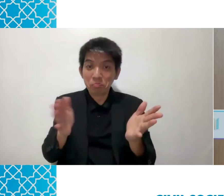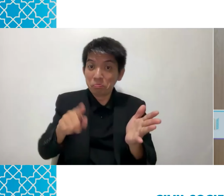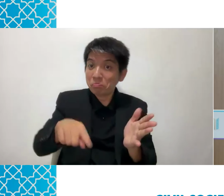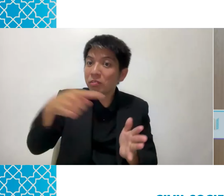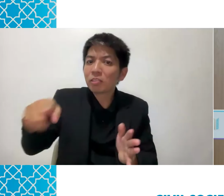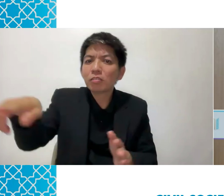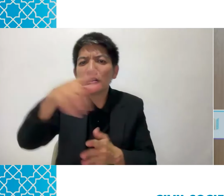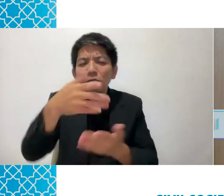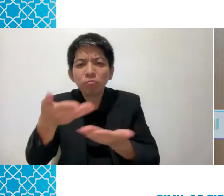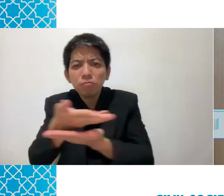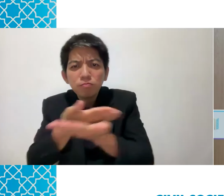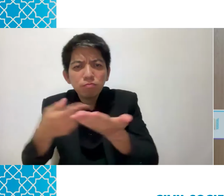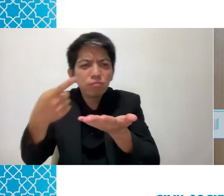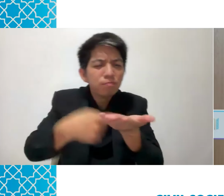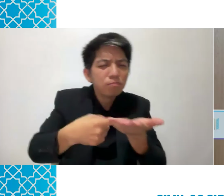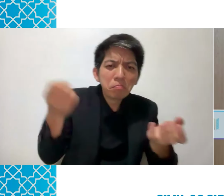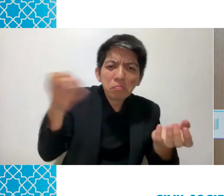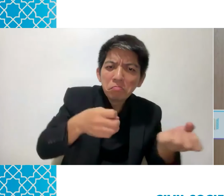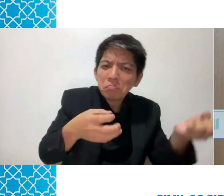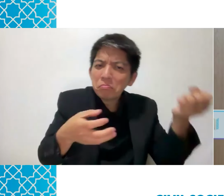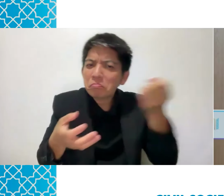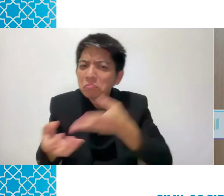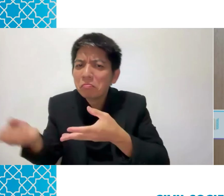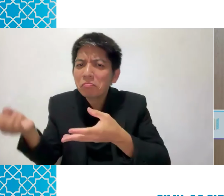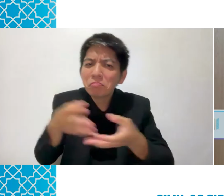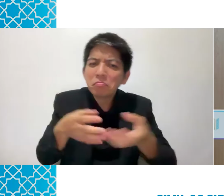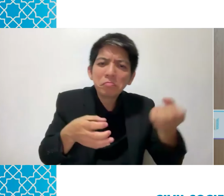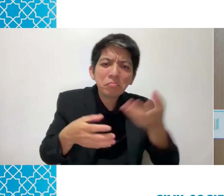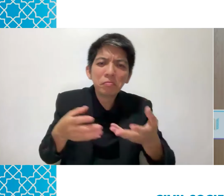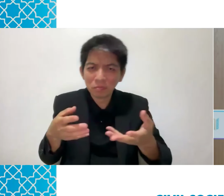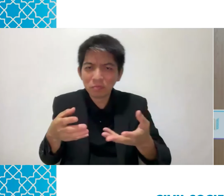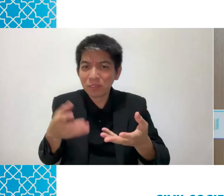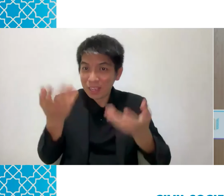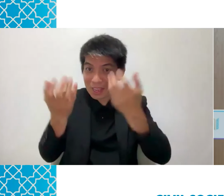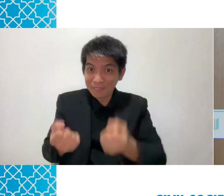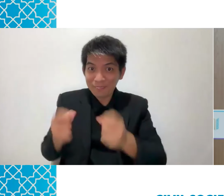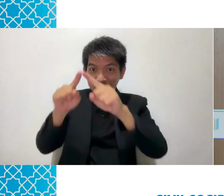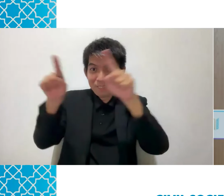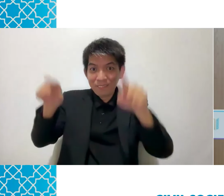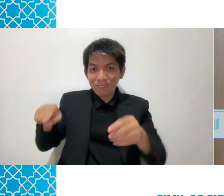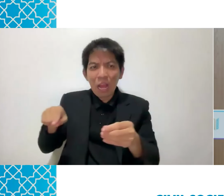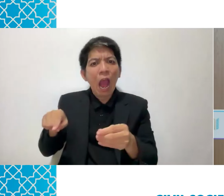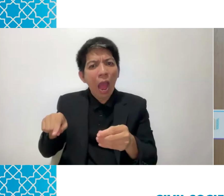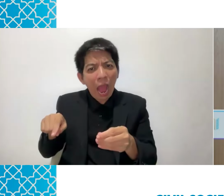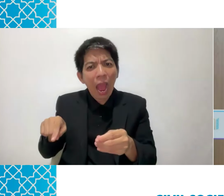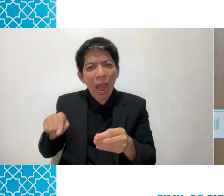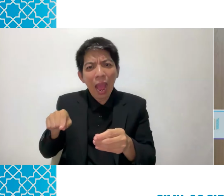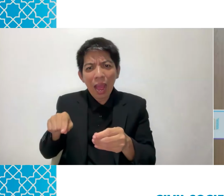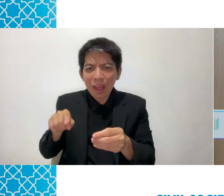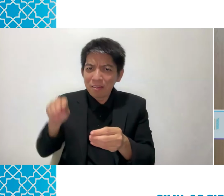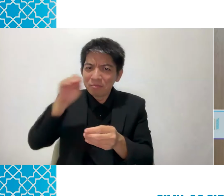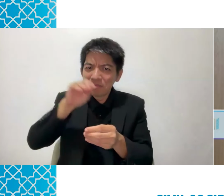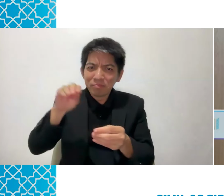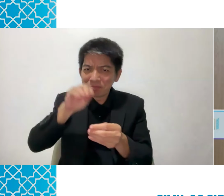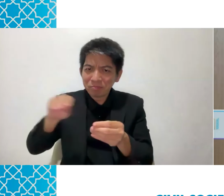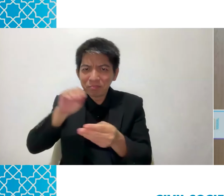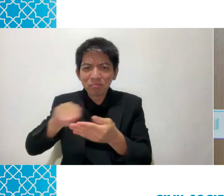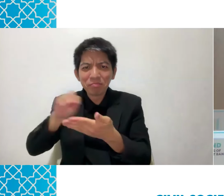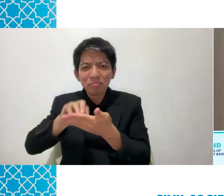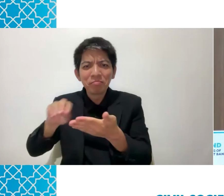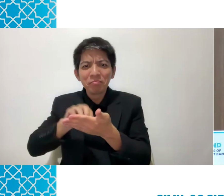that are left around the different chairs on the room. We want to hear your voice because this is a workshop